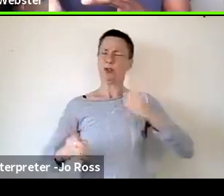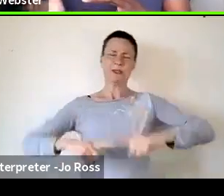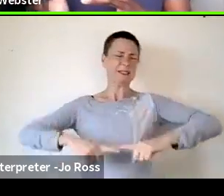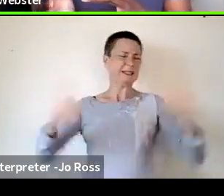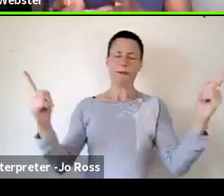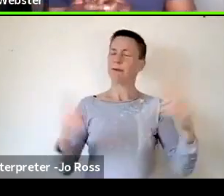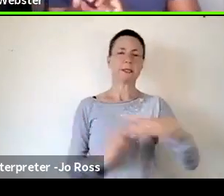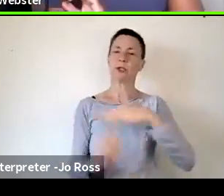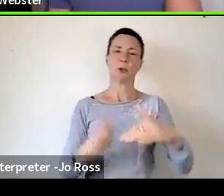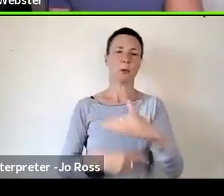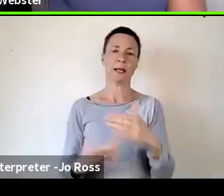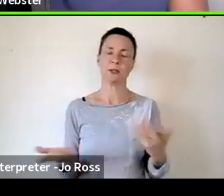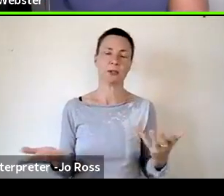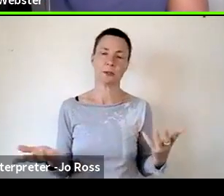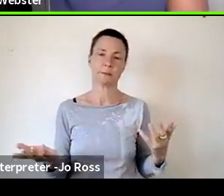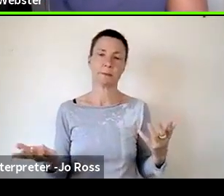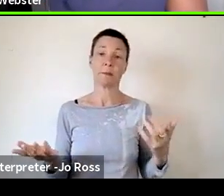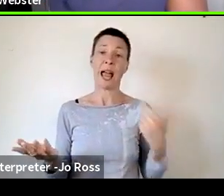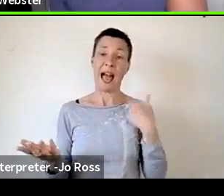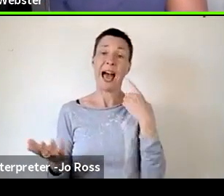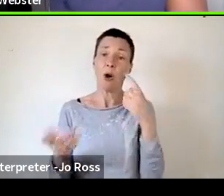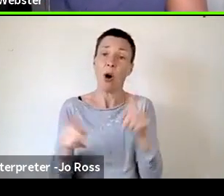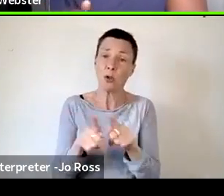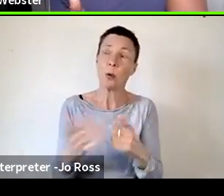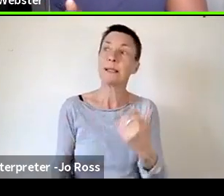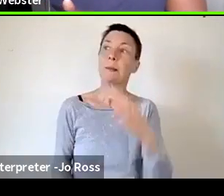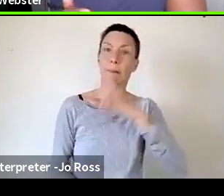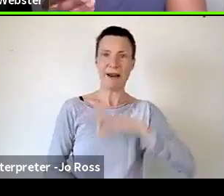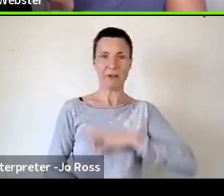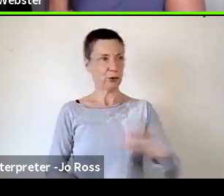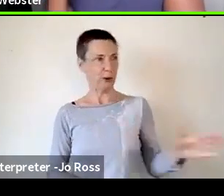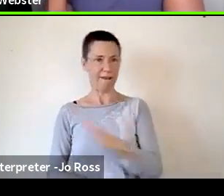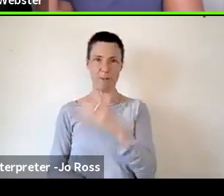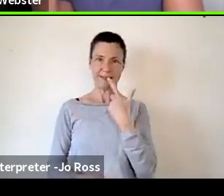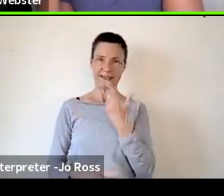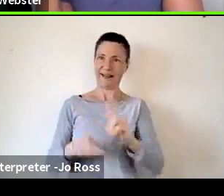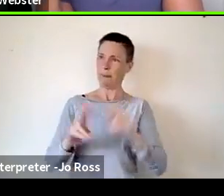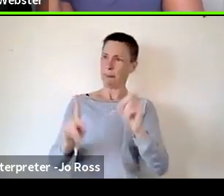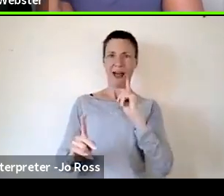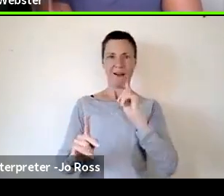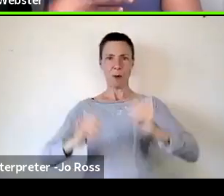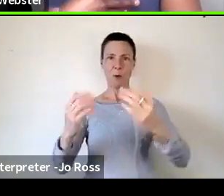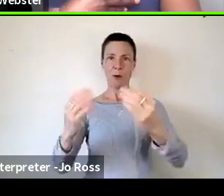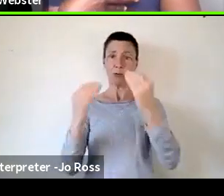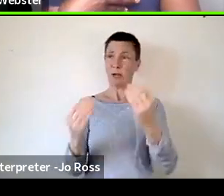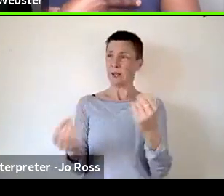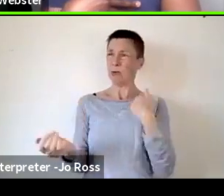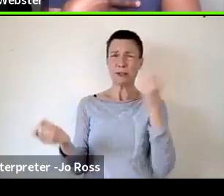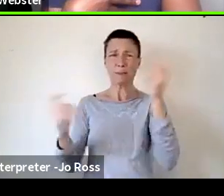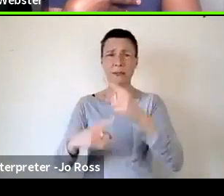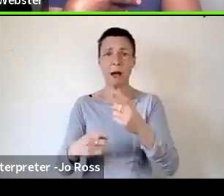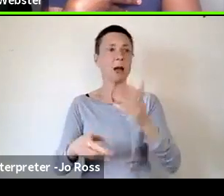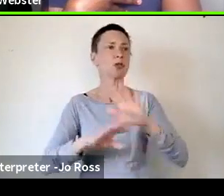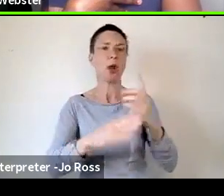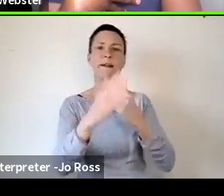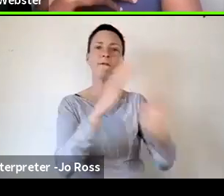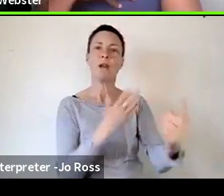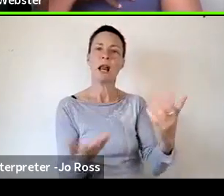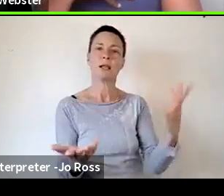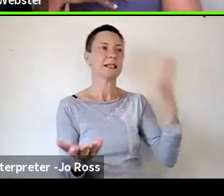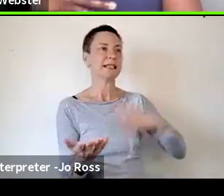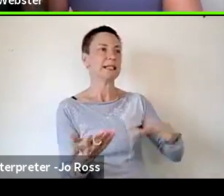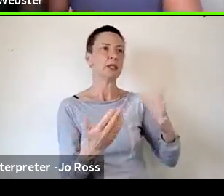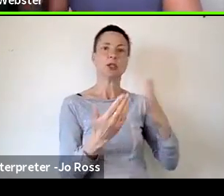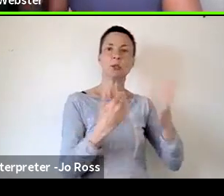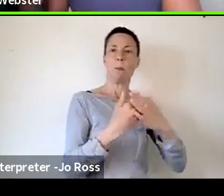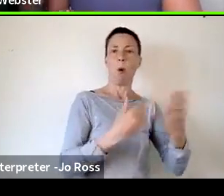of fish there. And it's beneficial to everybody, which is the most bizarre thing to me, because it's not like the freelancers just needed to get more